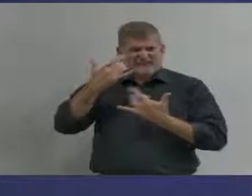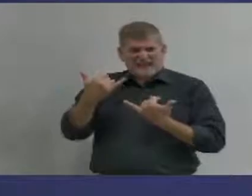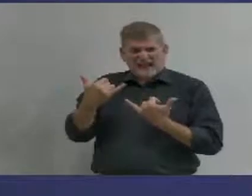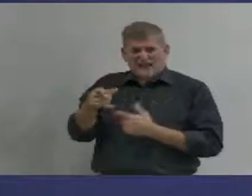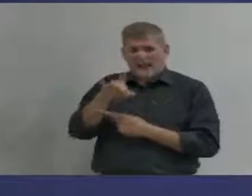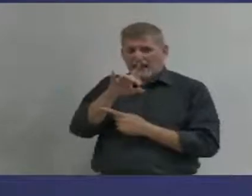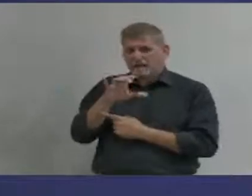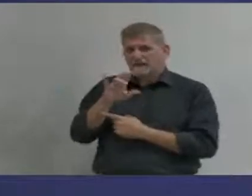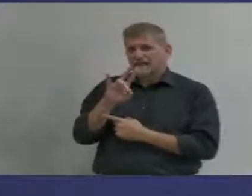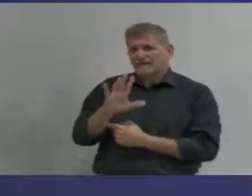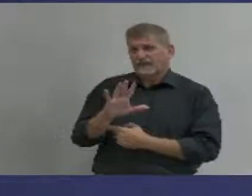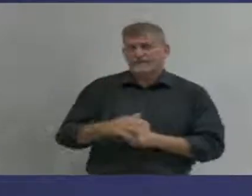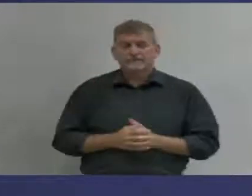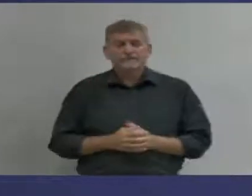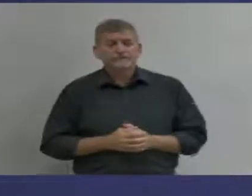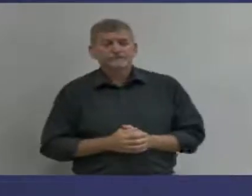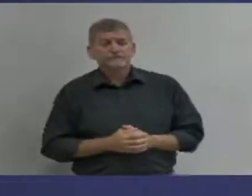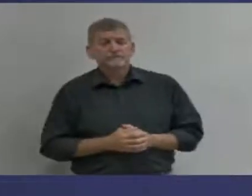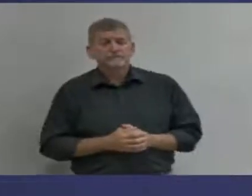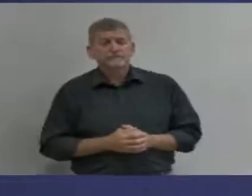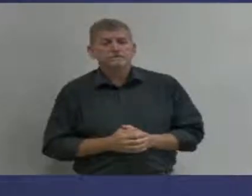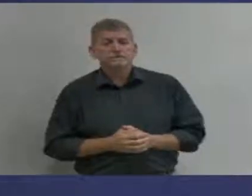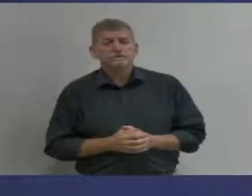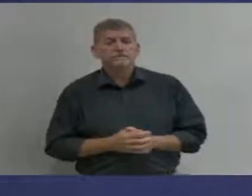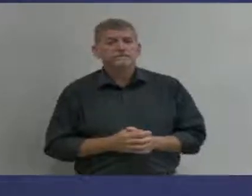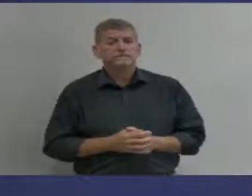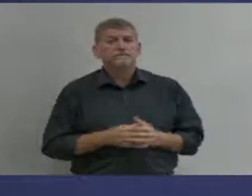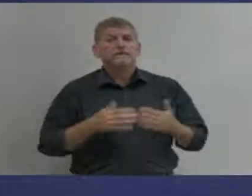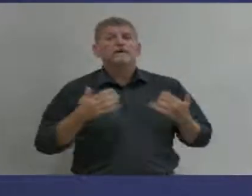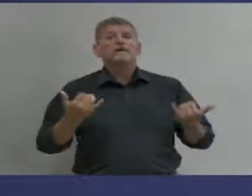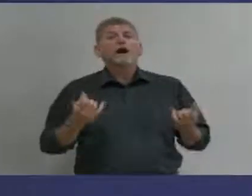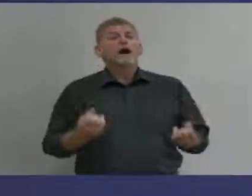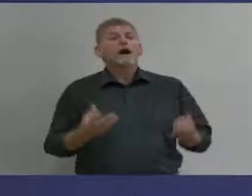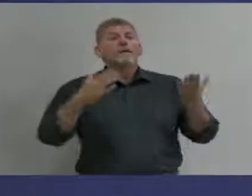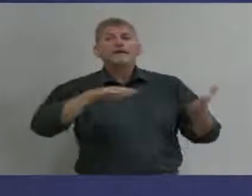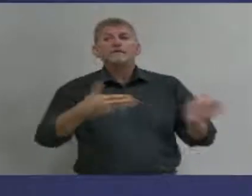Our number of deaths has remained stable for quite some time now.